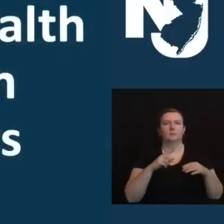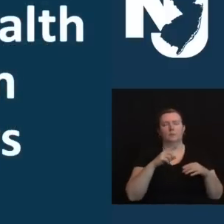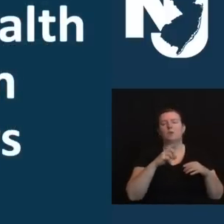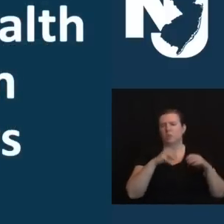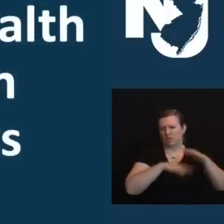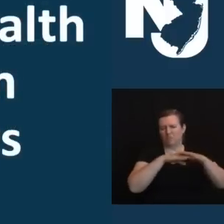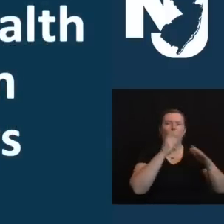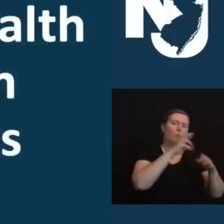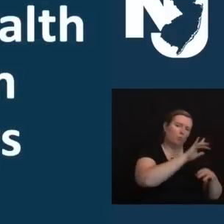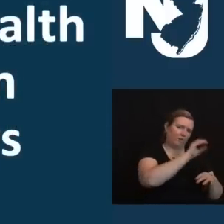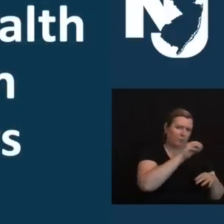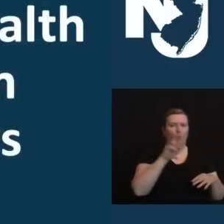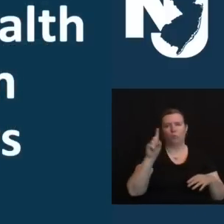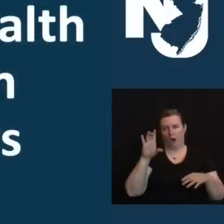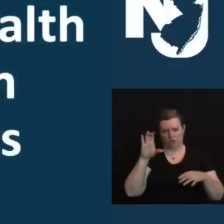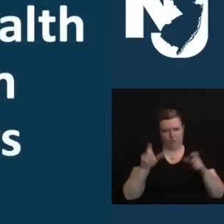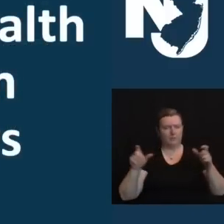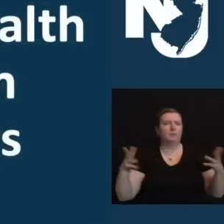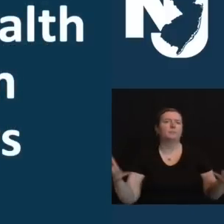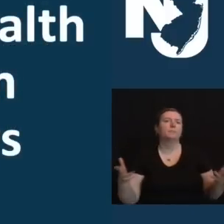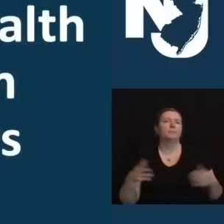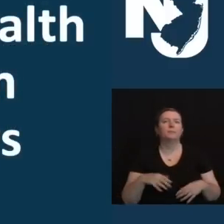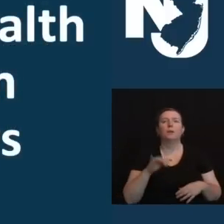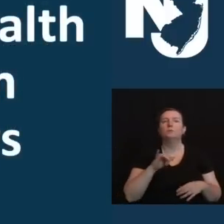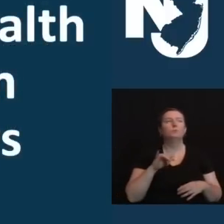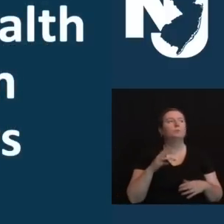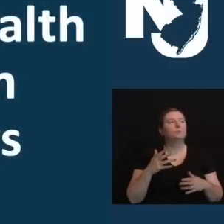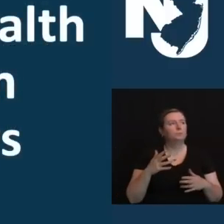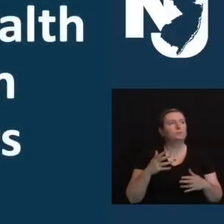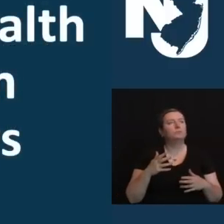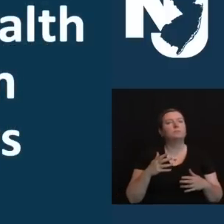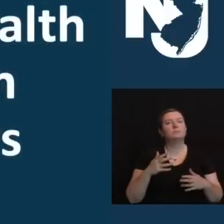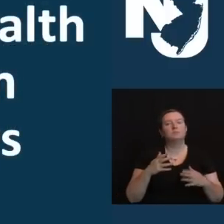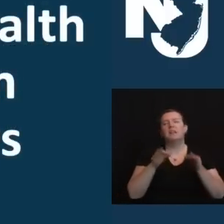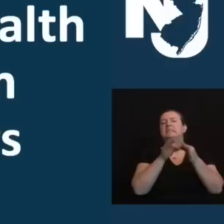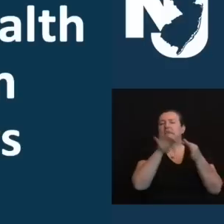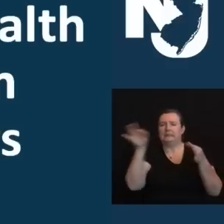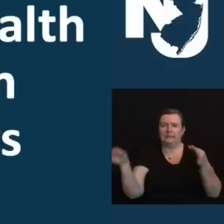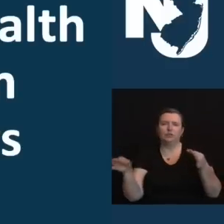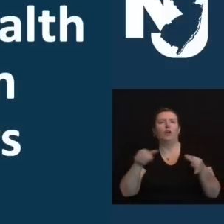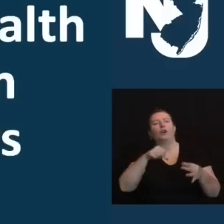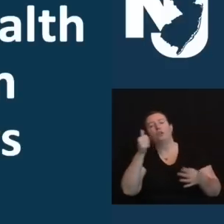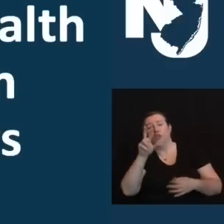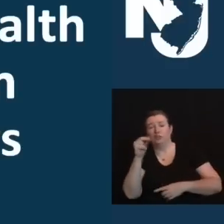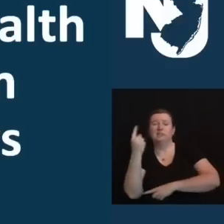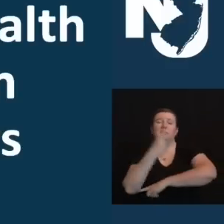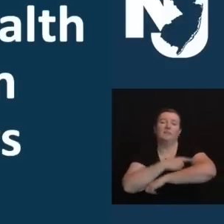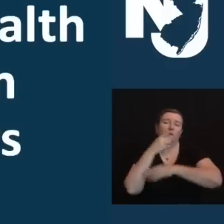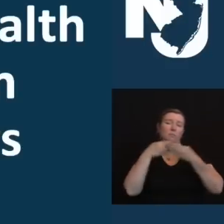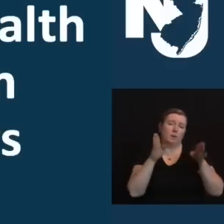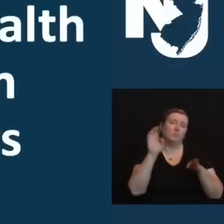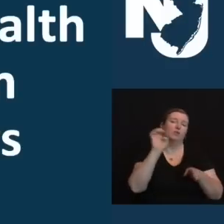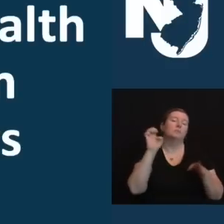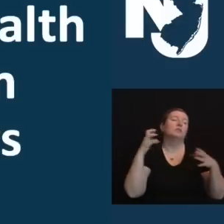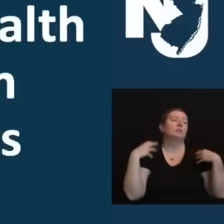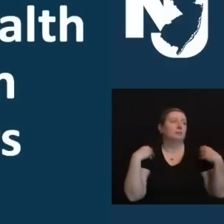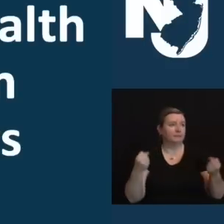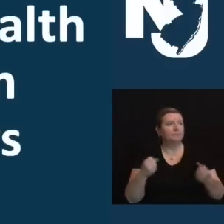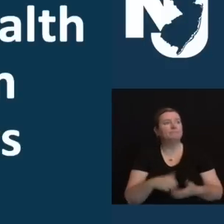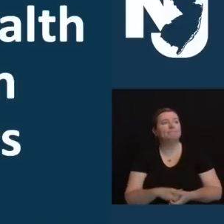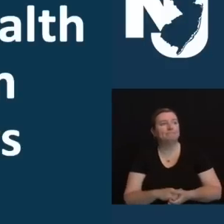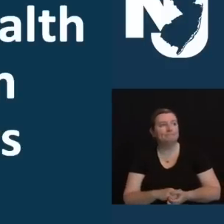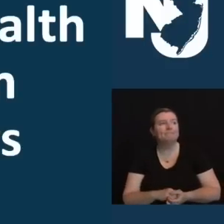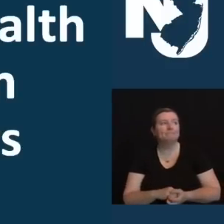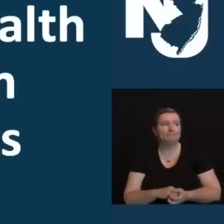Additionally and separately, I have extended the public health emergency in our state for an additional 30 days. These declarations,